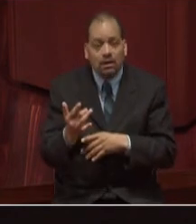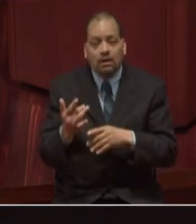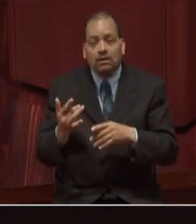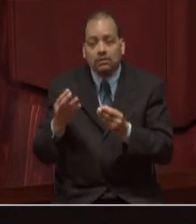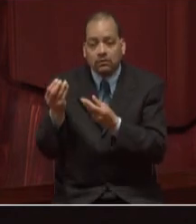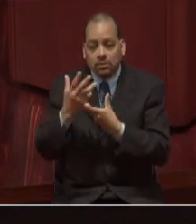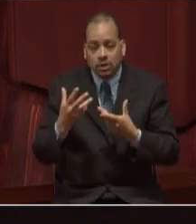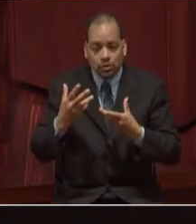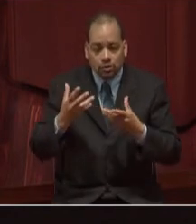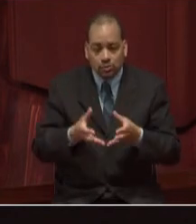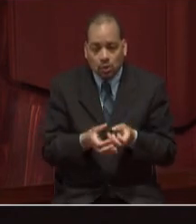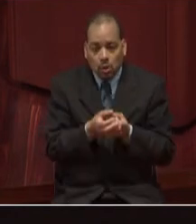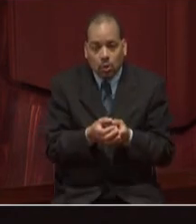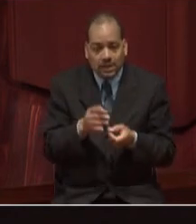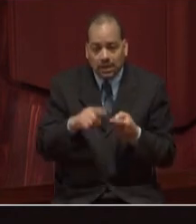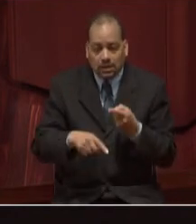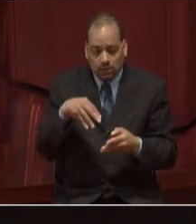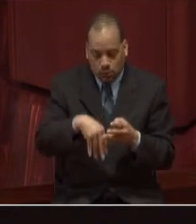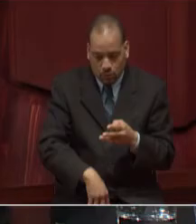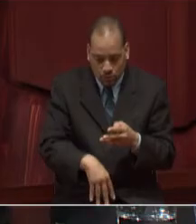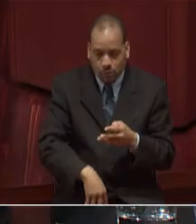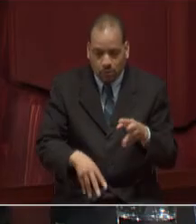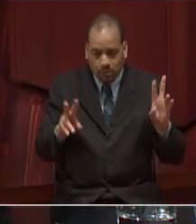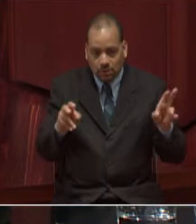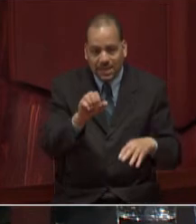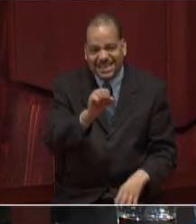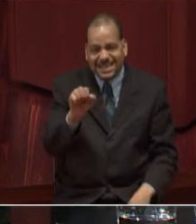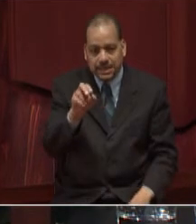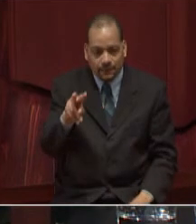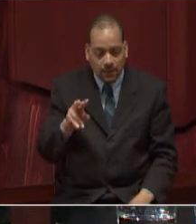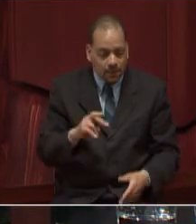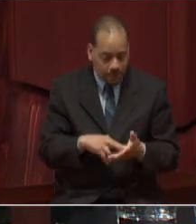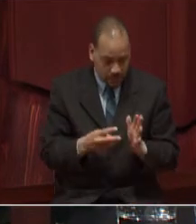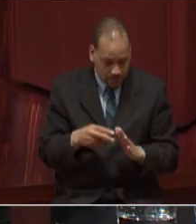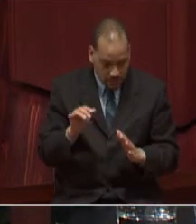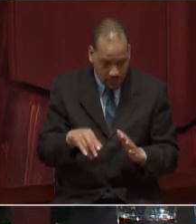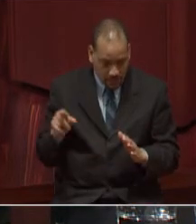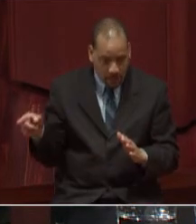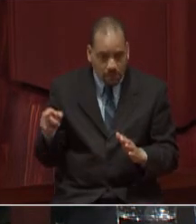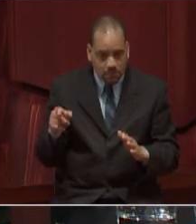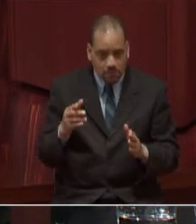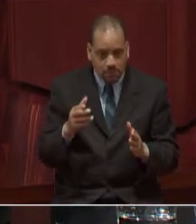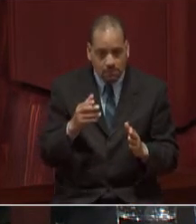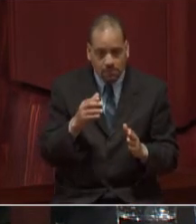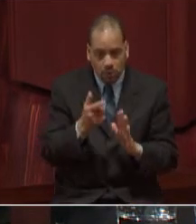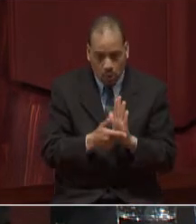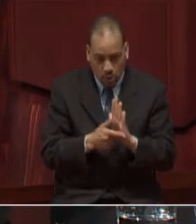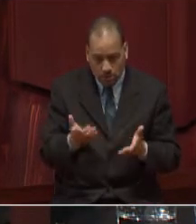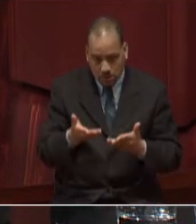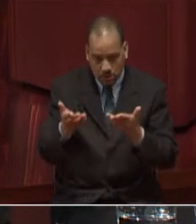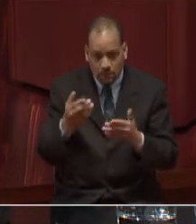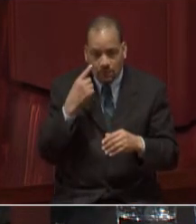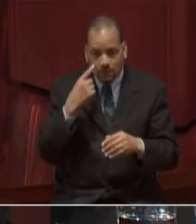they felt very early on they weren't getting really what was happening, a bill was introduced to make Henry, to subpoena